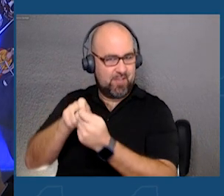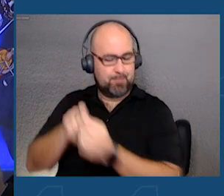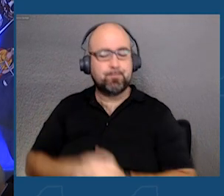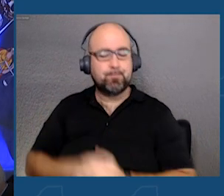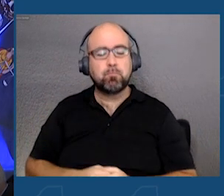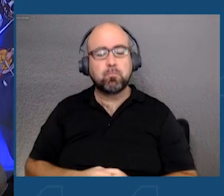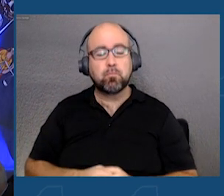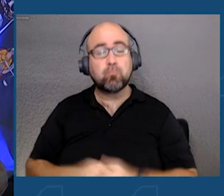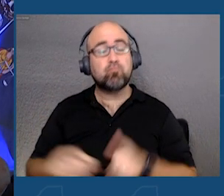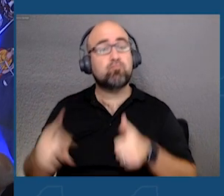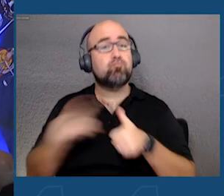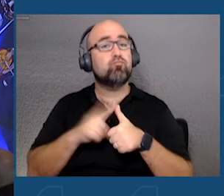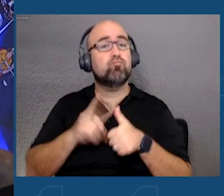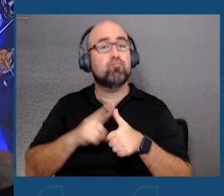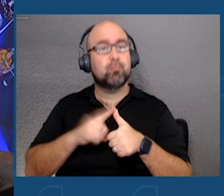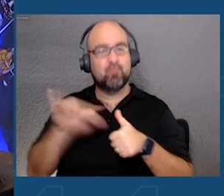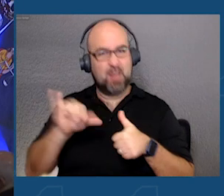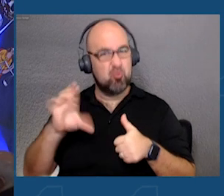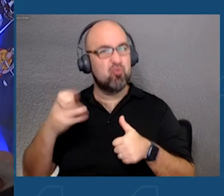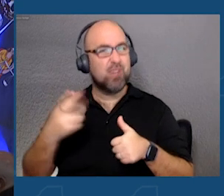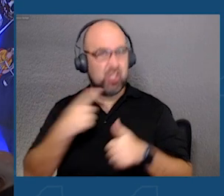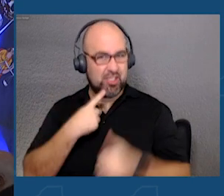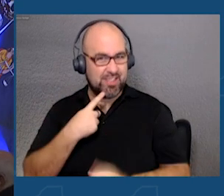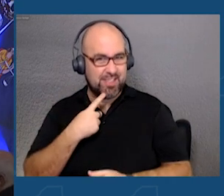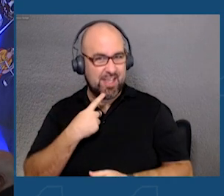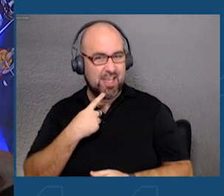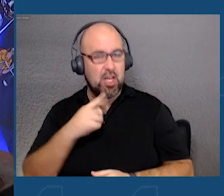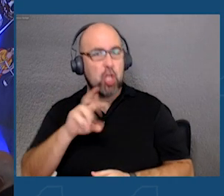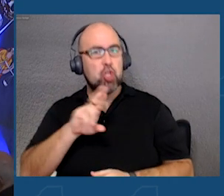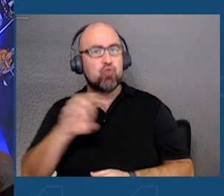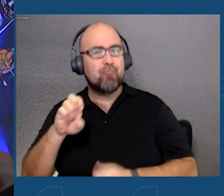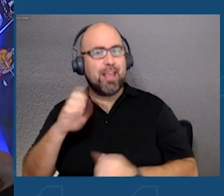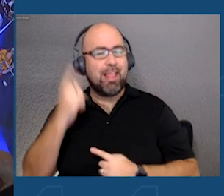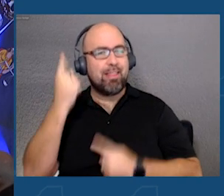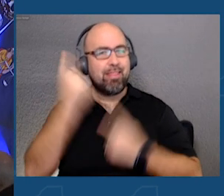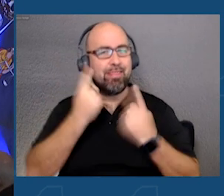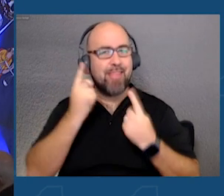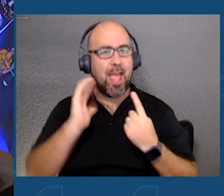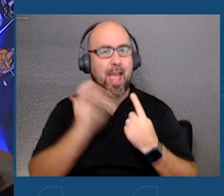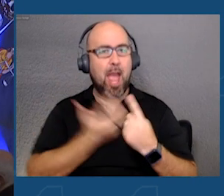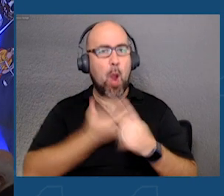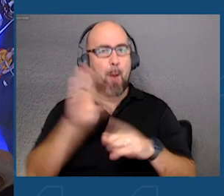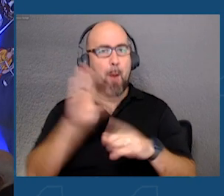said, is rethink our business districts